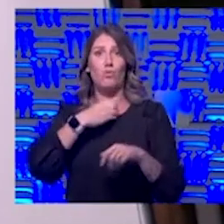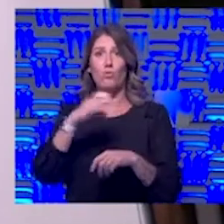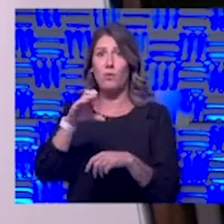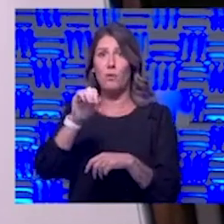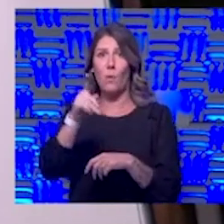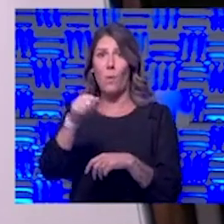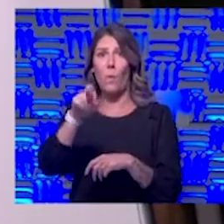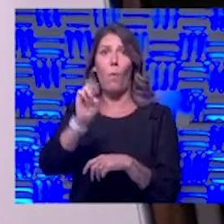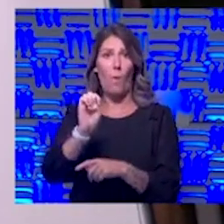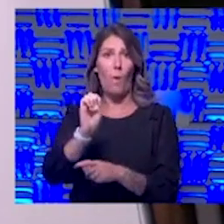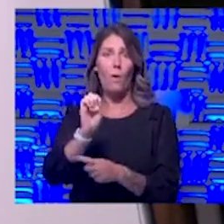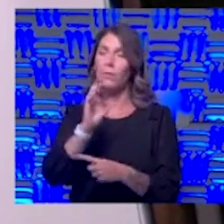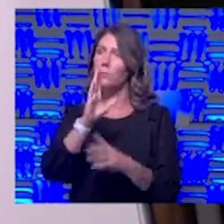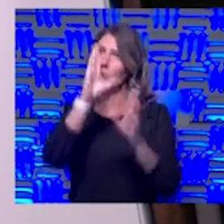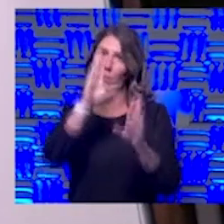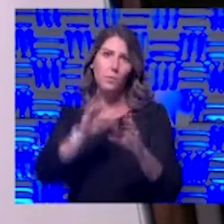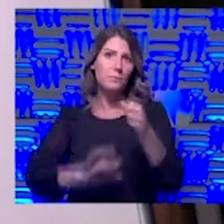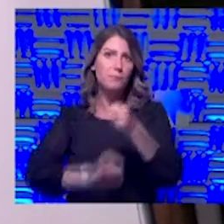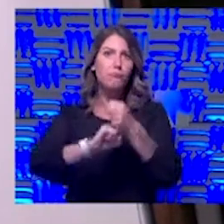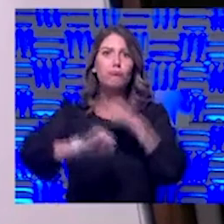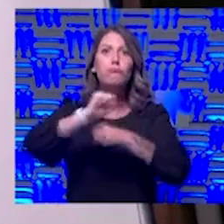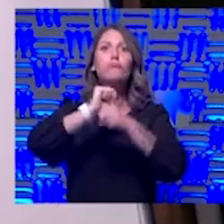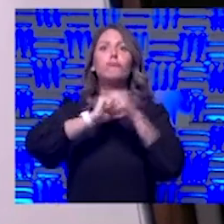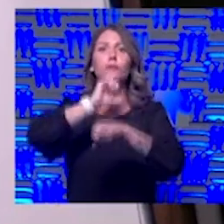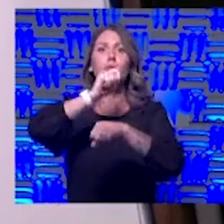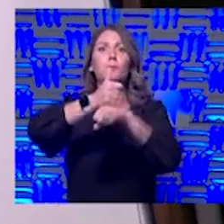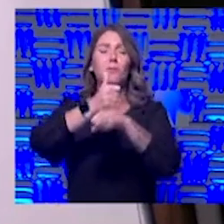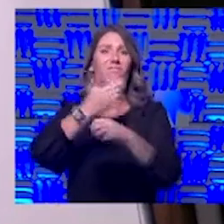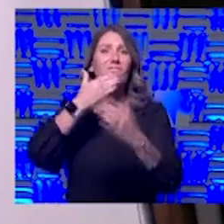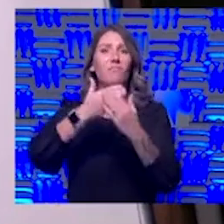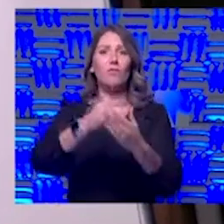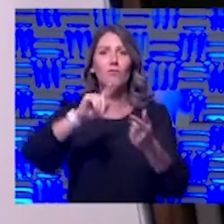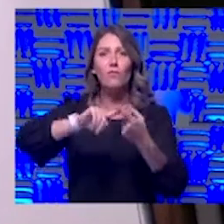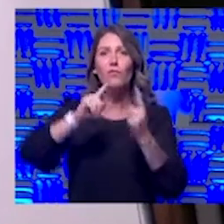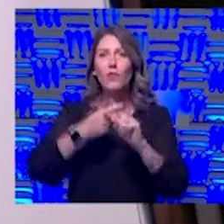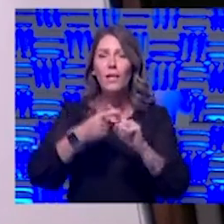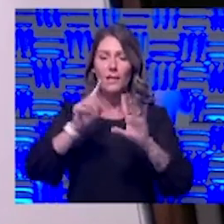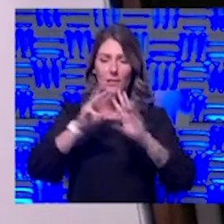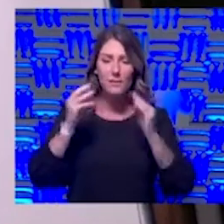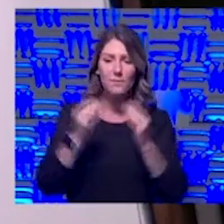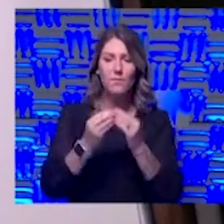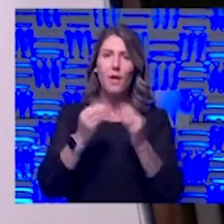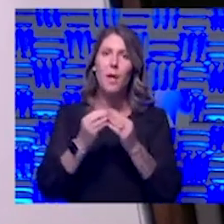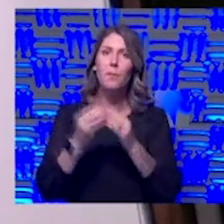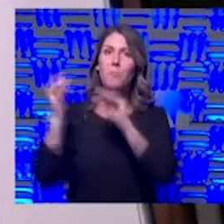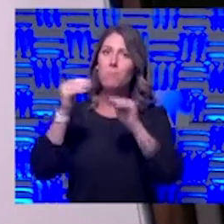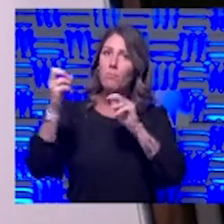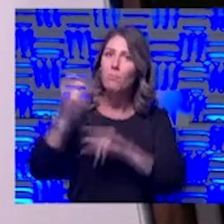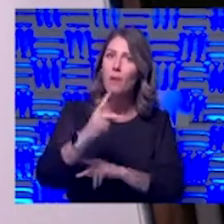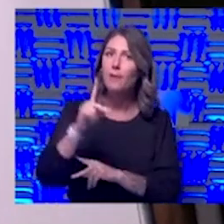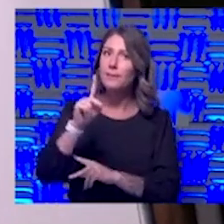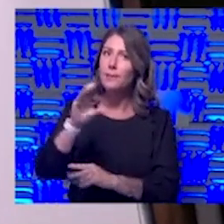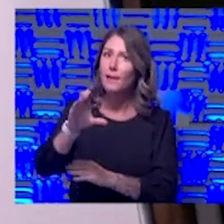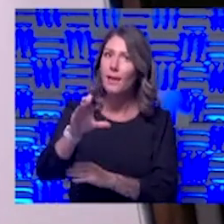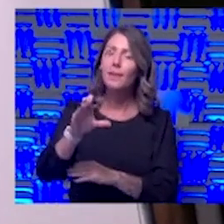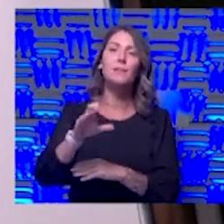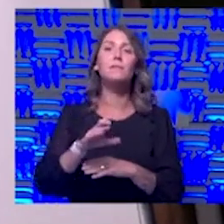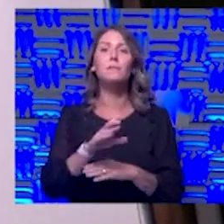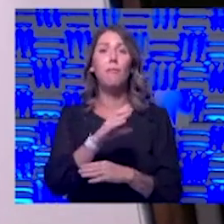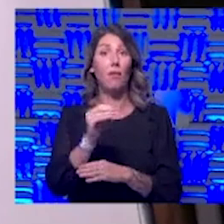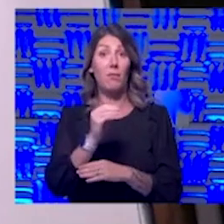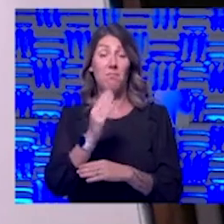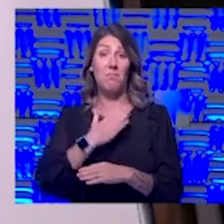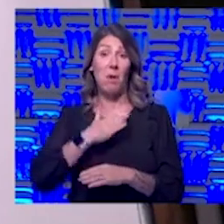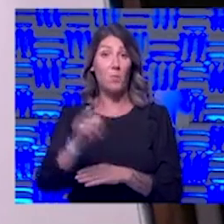place. Good amount of friends, good amount of family support, moved back here to Kansas City. I even had my own